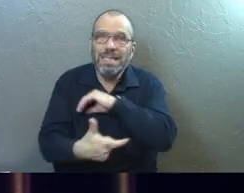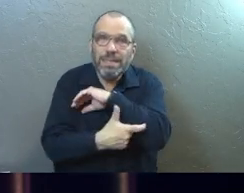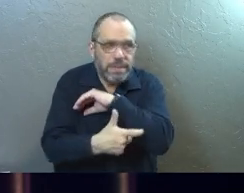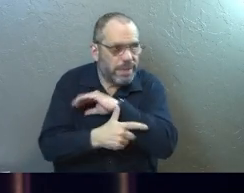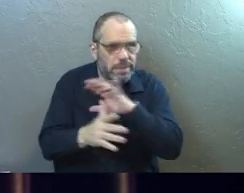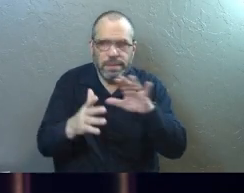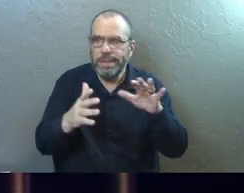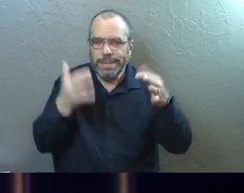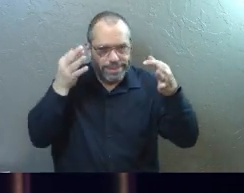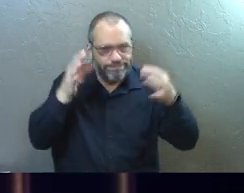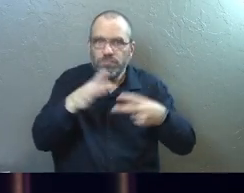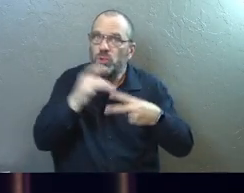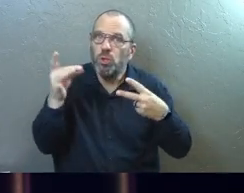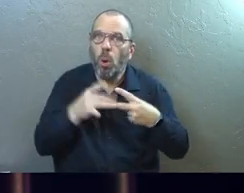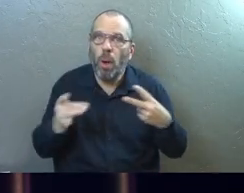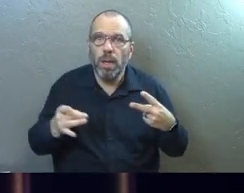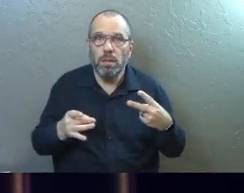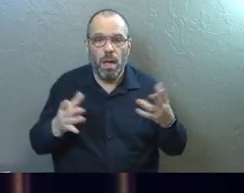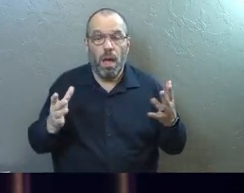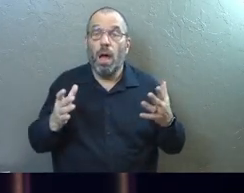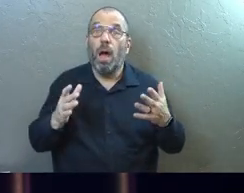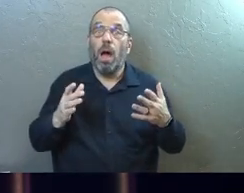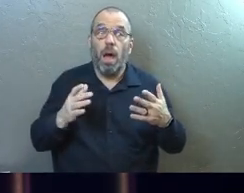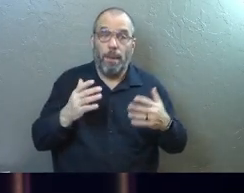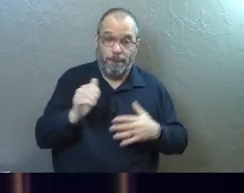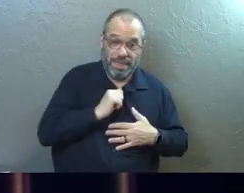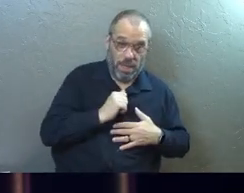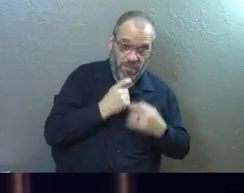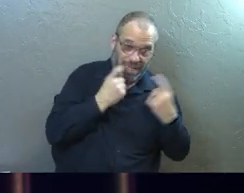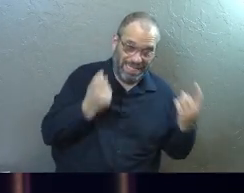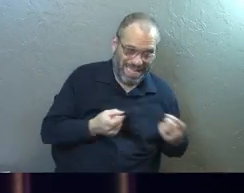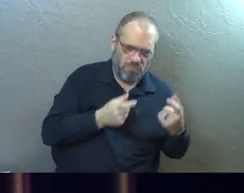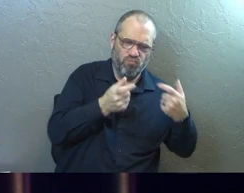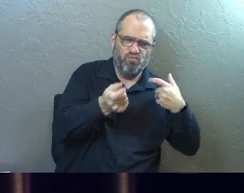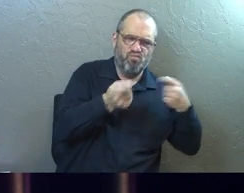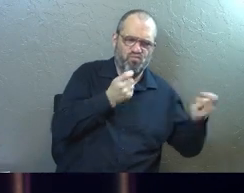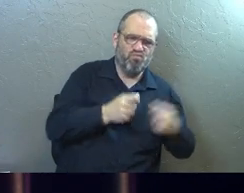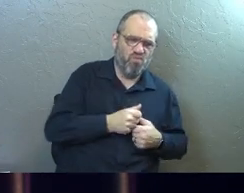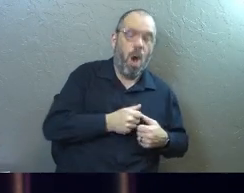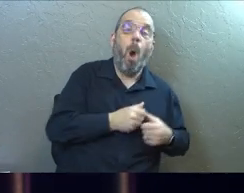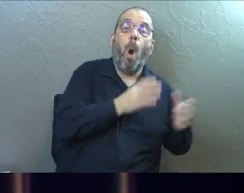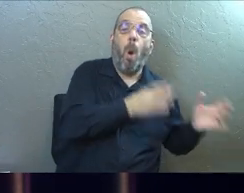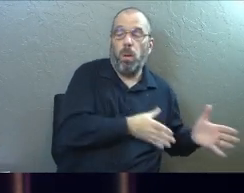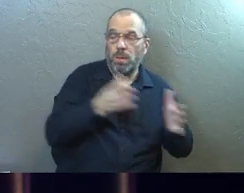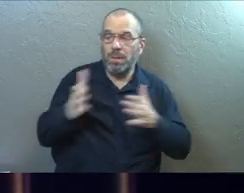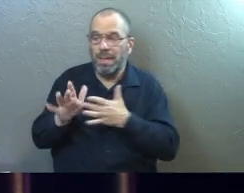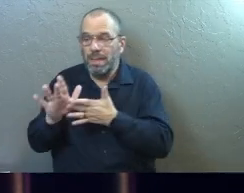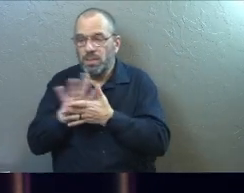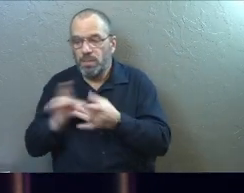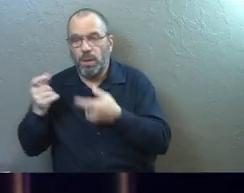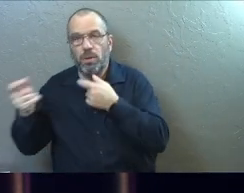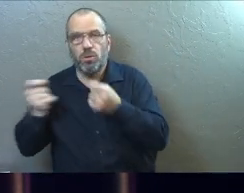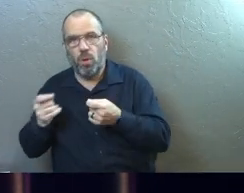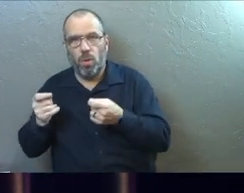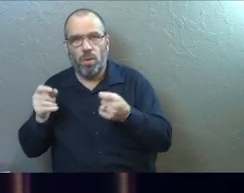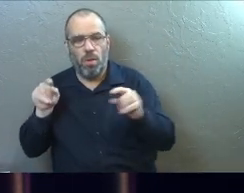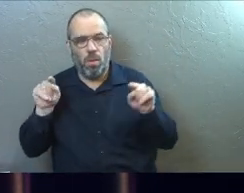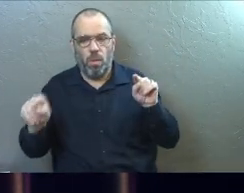temptation. You have a choice. You can let yourself still run things, or you can let the Spirit run